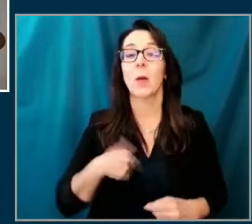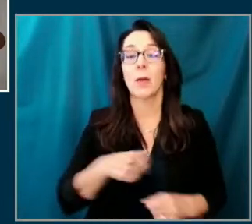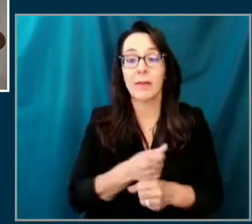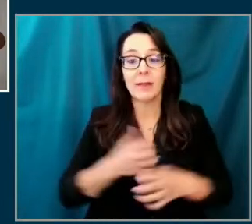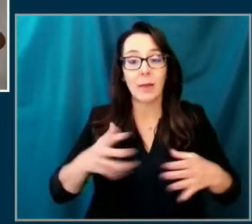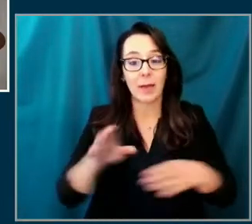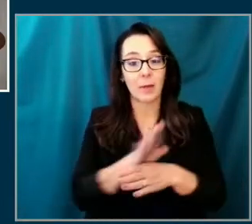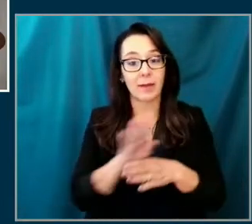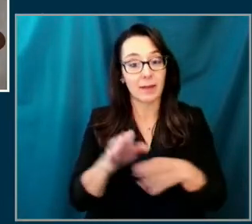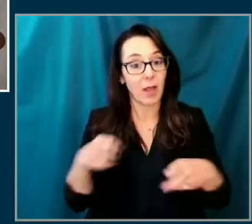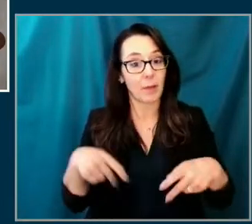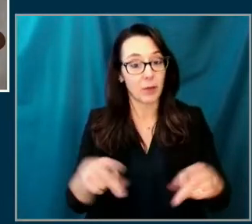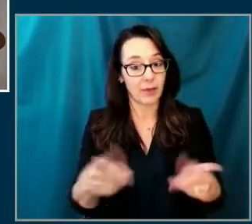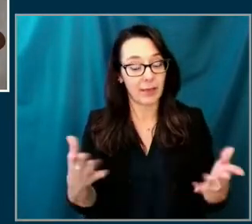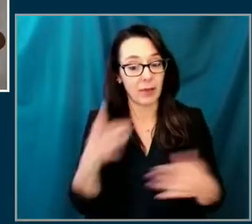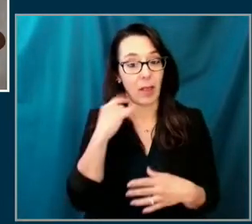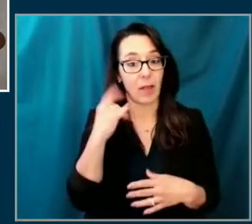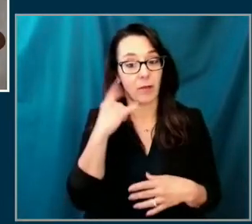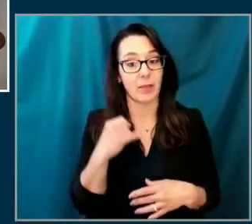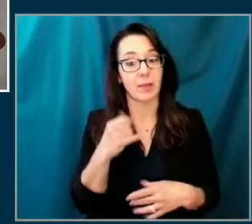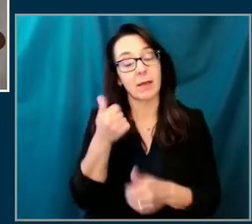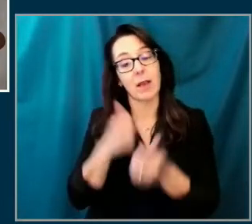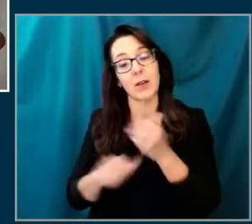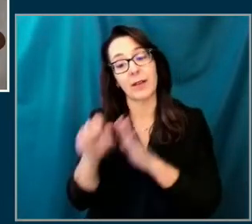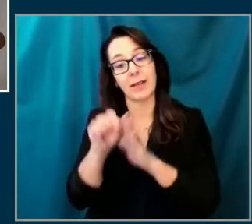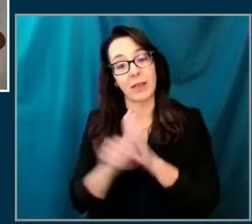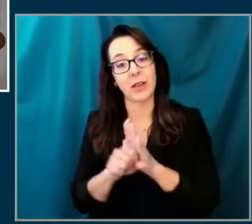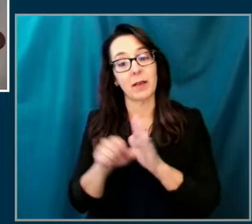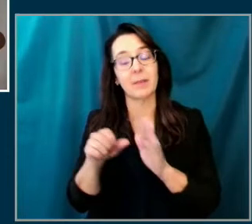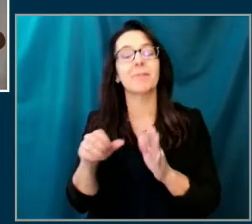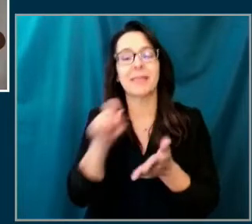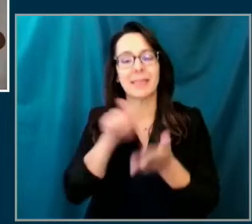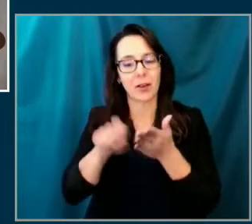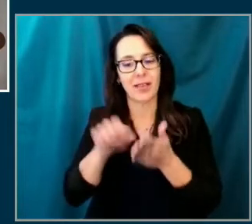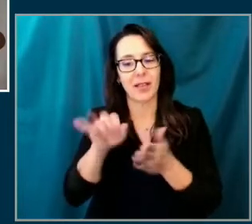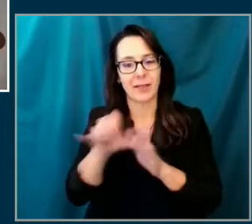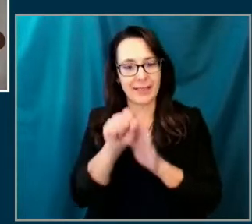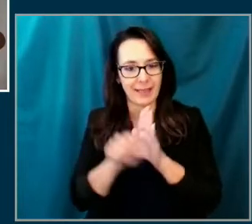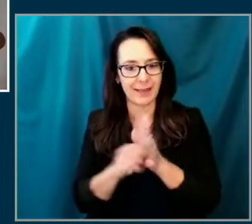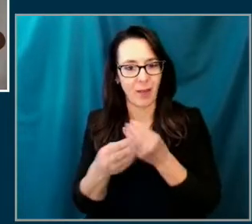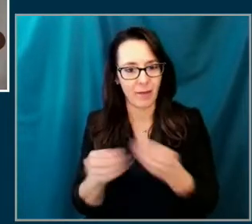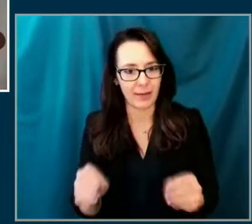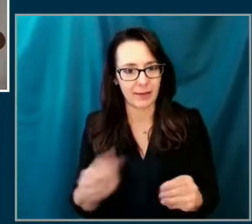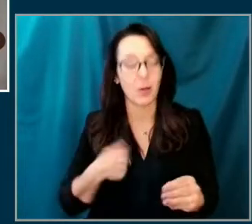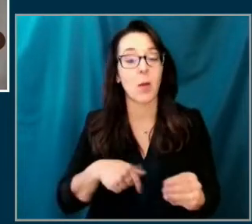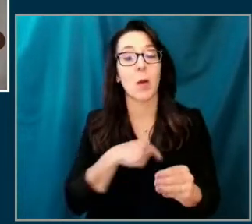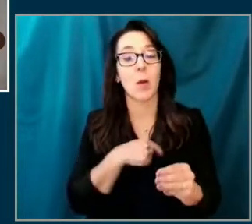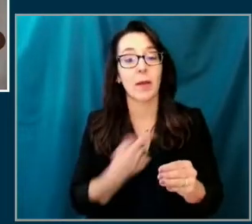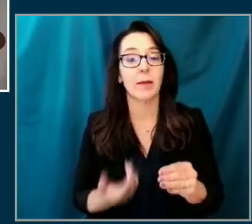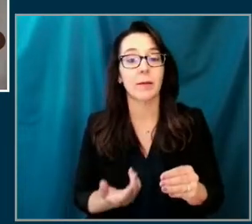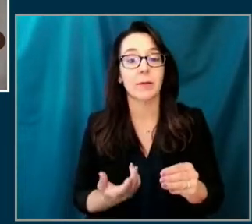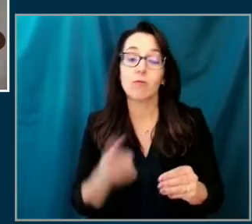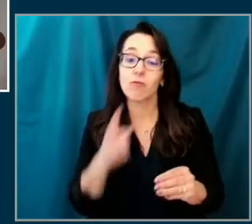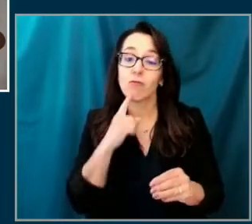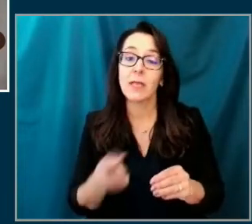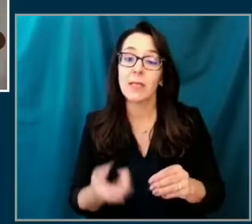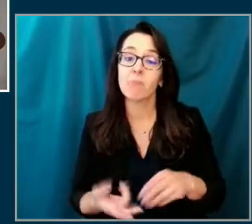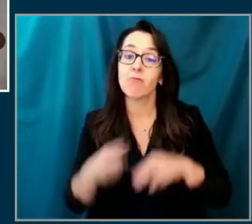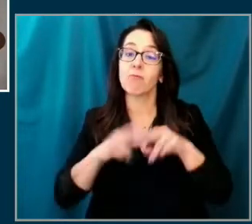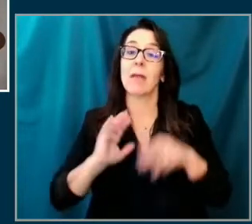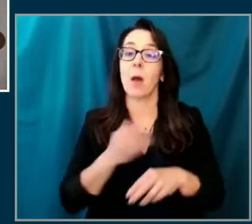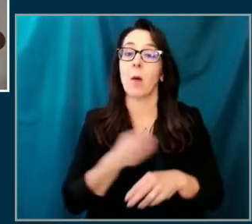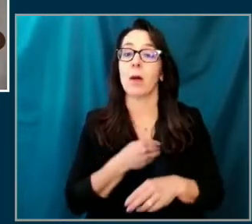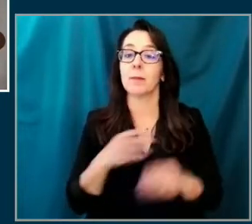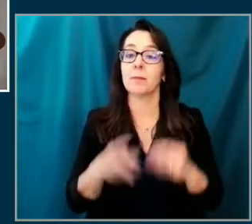in the Secretary of State's office. But equally important, we have also built our archives. And it's interesting that as the rest of the world is running from